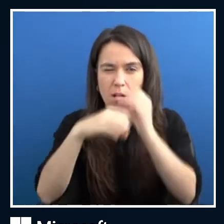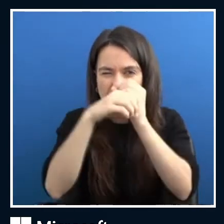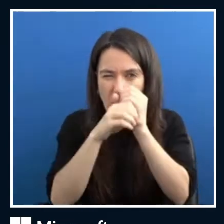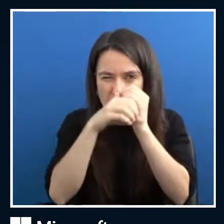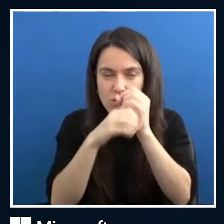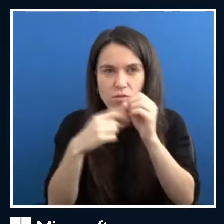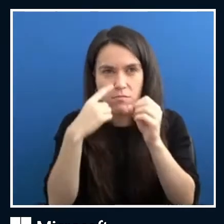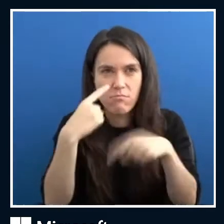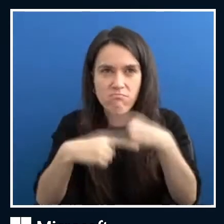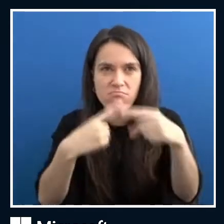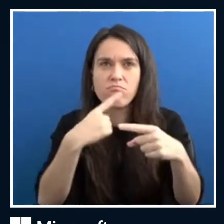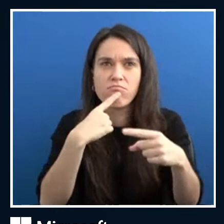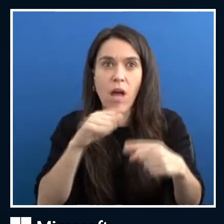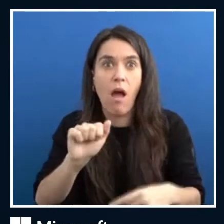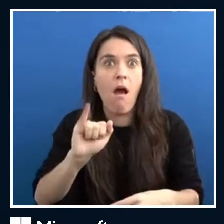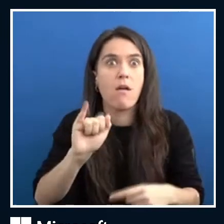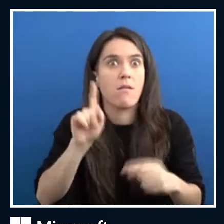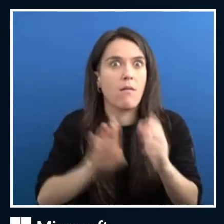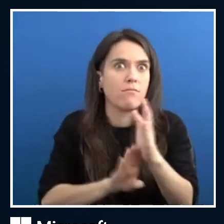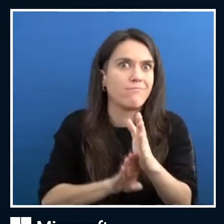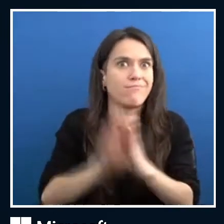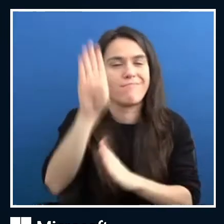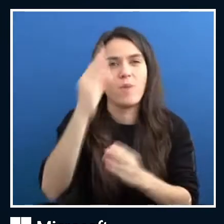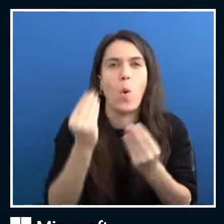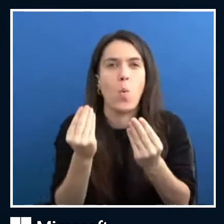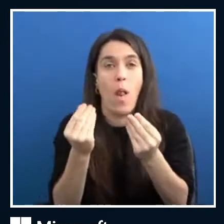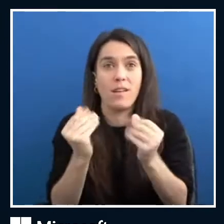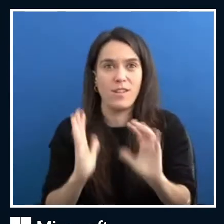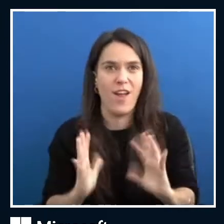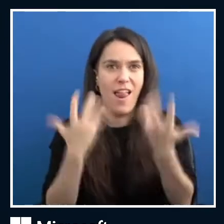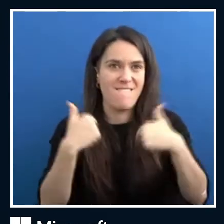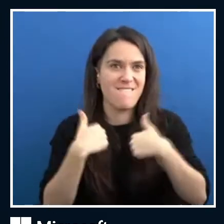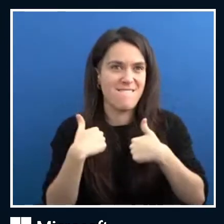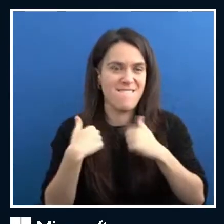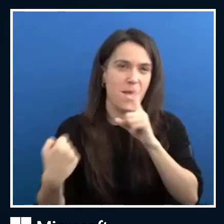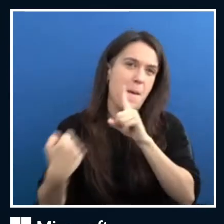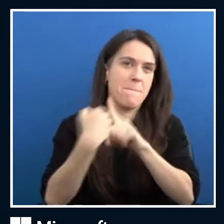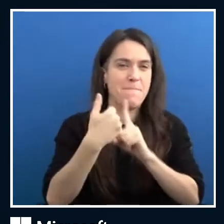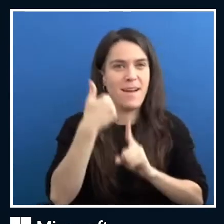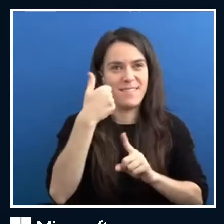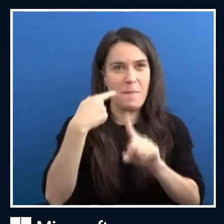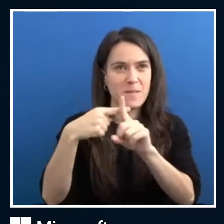significantly improve quality of our lives. Another important area is education, I think.